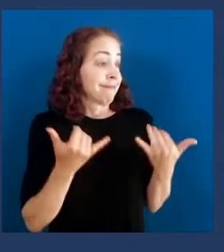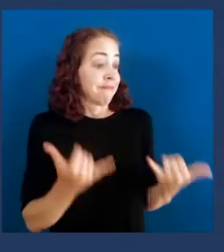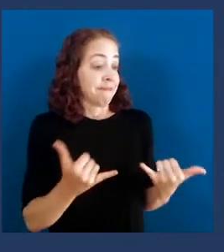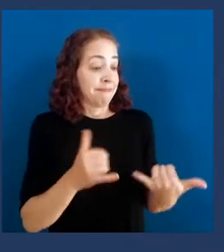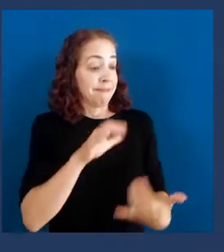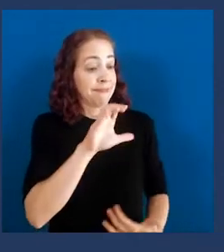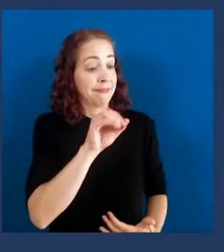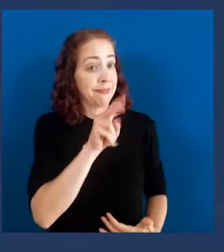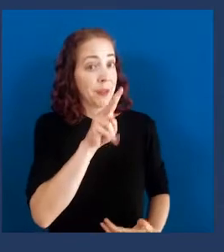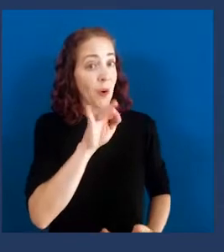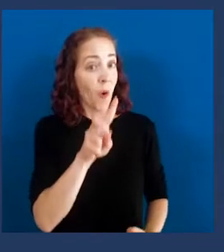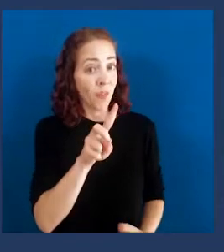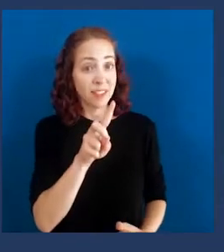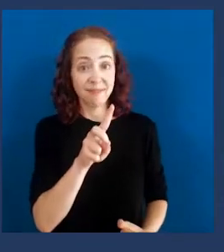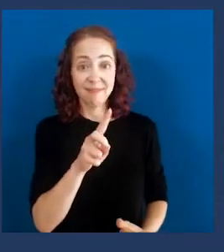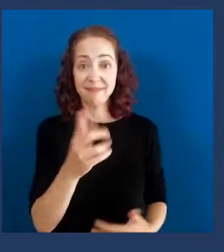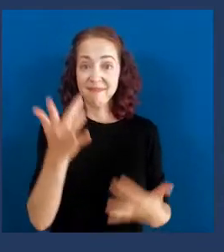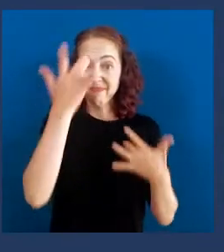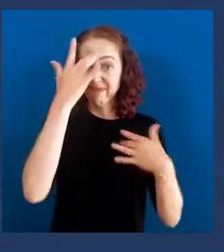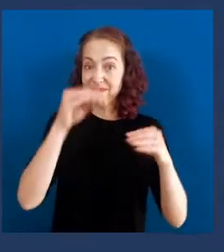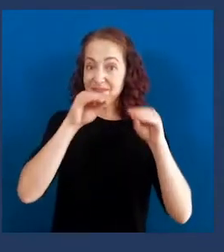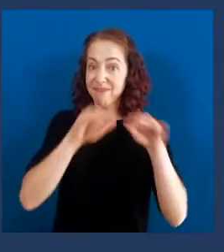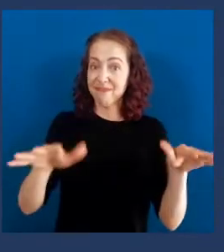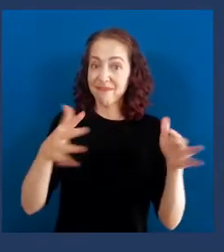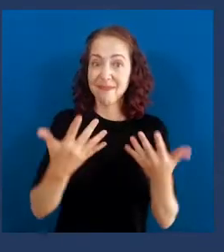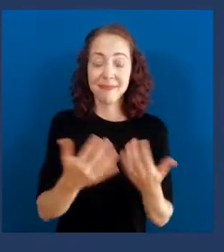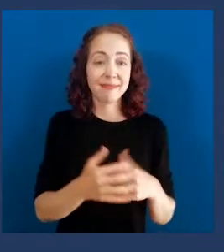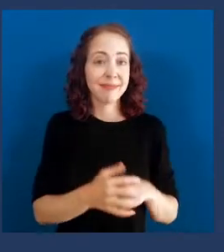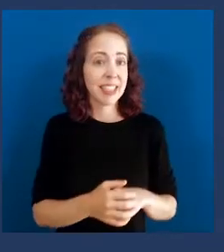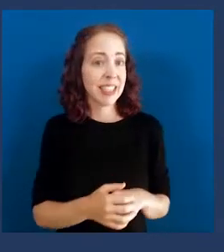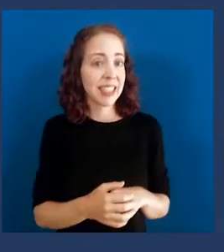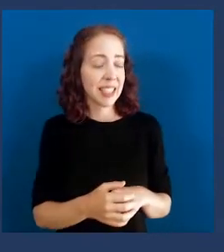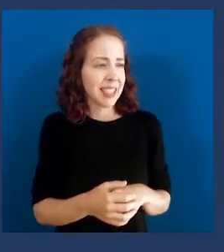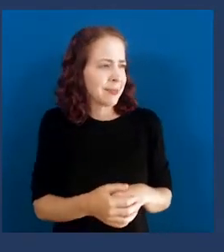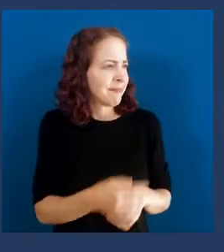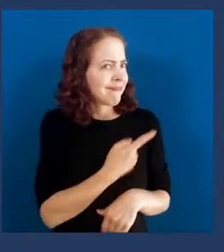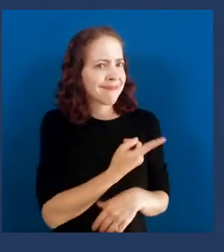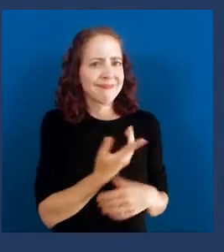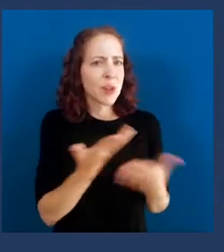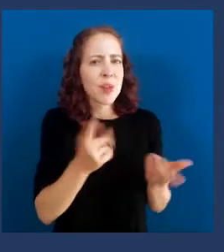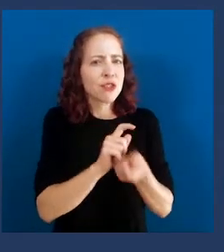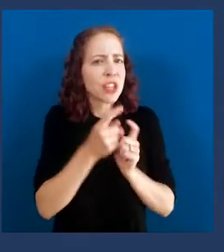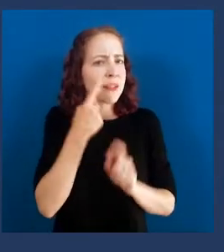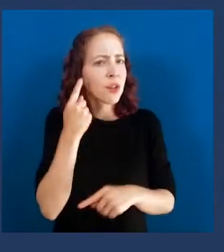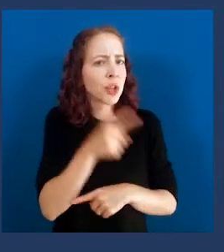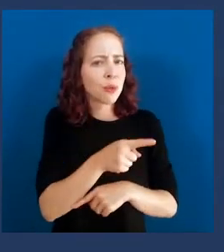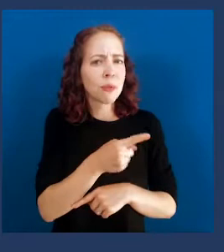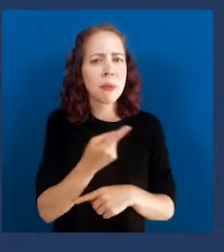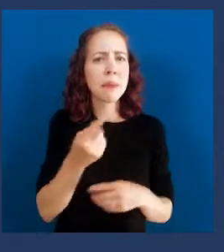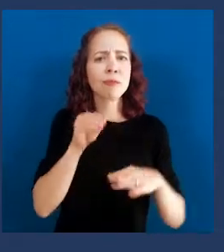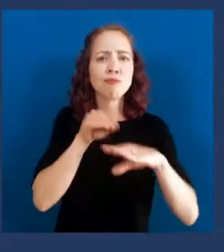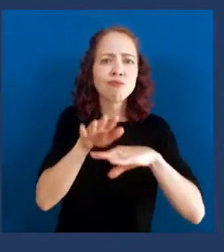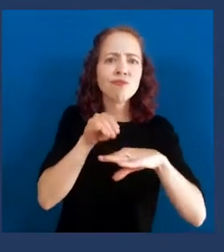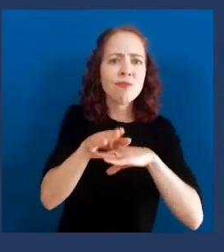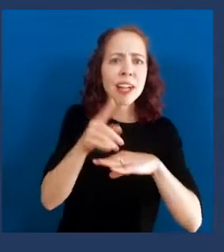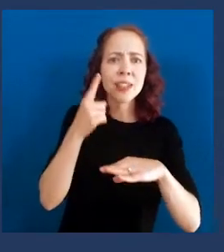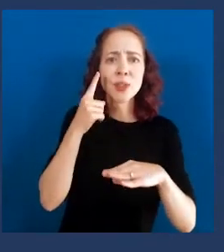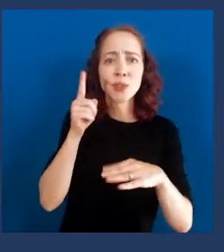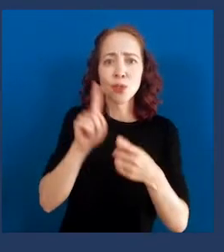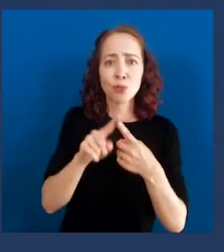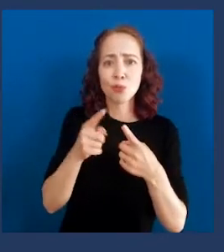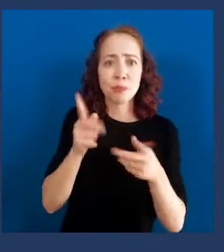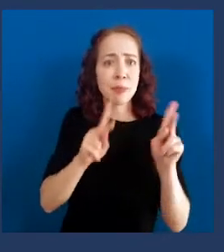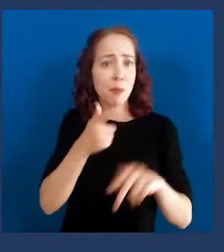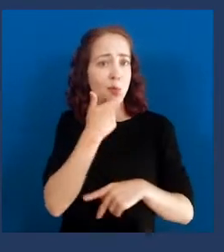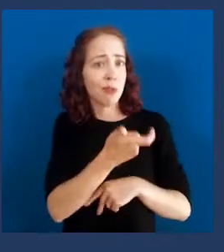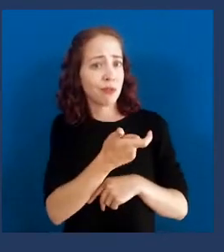We're in COVID. We're in a pandemic. Can you tell us what's changing for you? Tell this, maybe give some advice and thoughts to